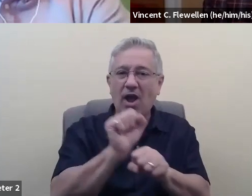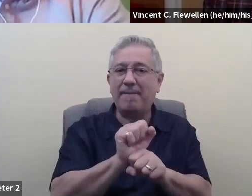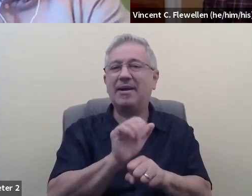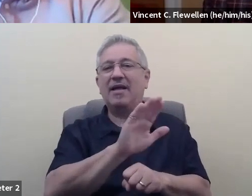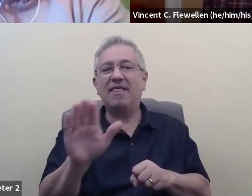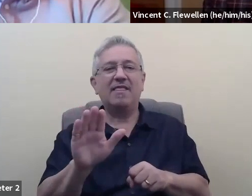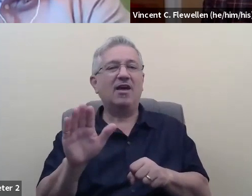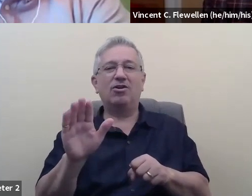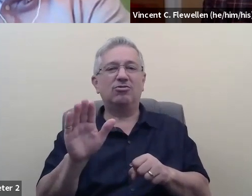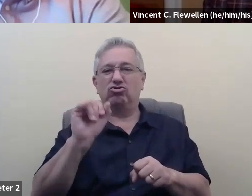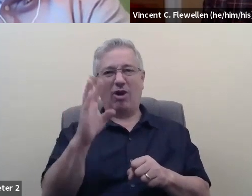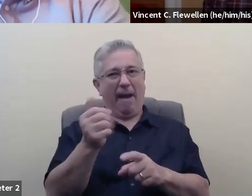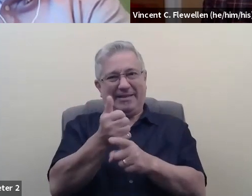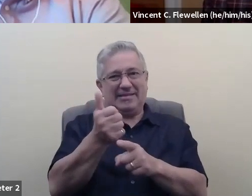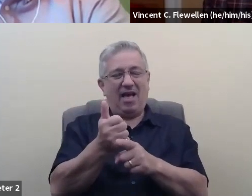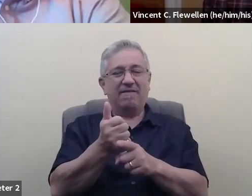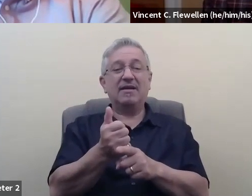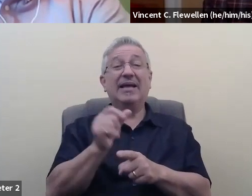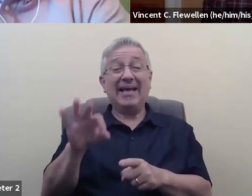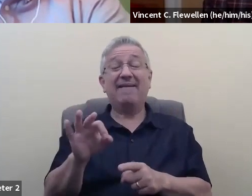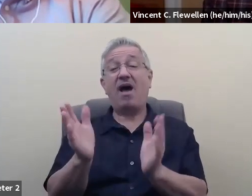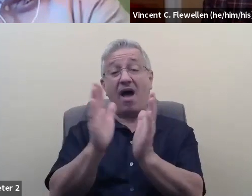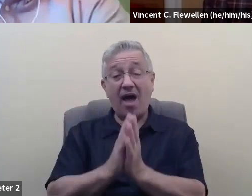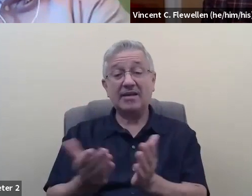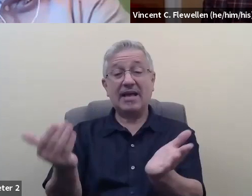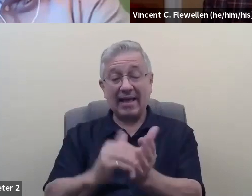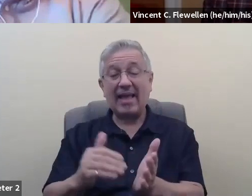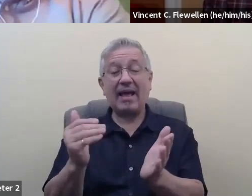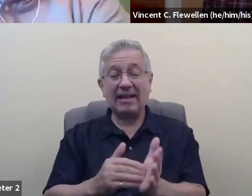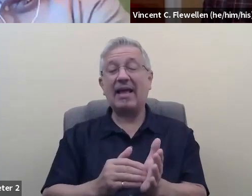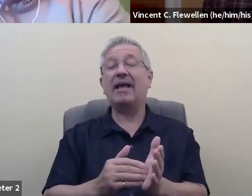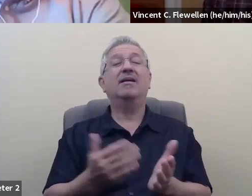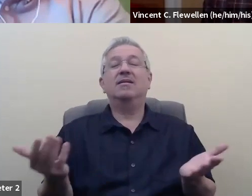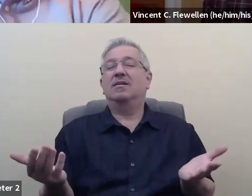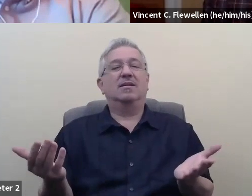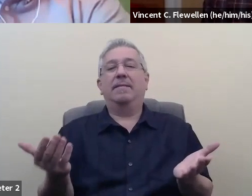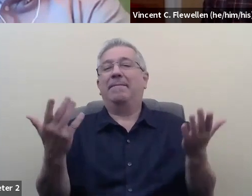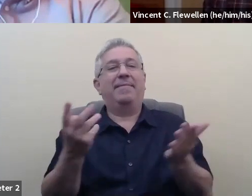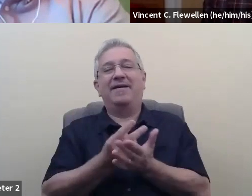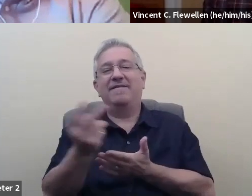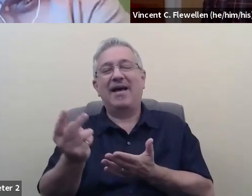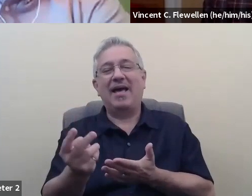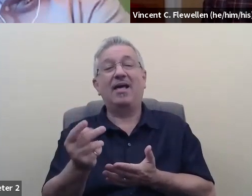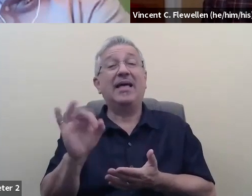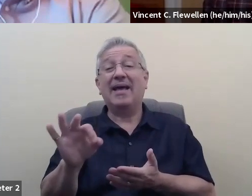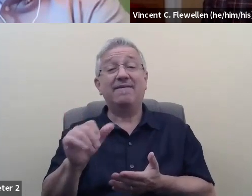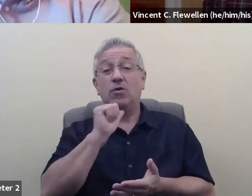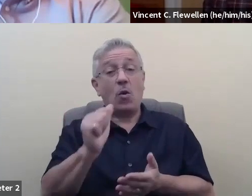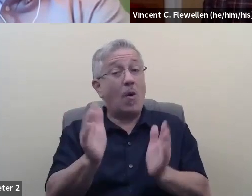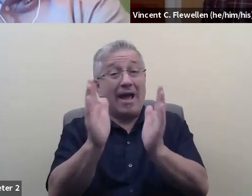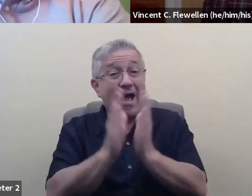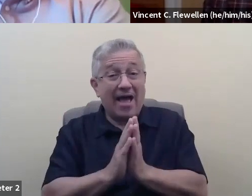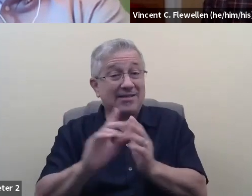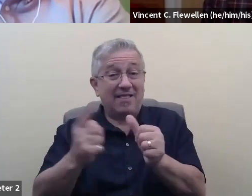ask for gets questioned, they're not going to ask. And when they don't ask, they're not effective. You end up firing, and you do get a reputation. Trust